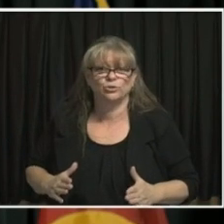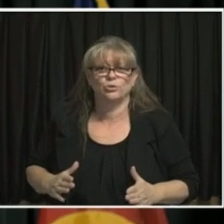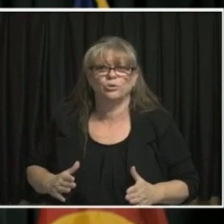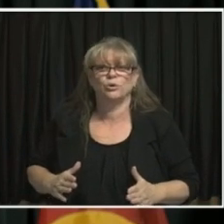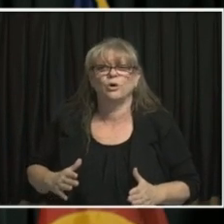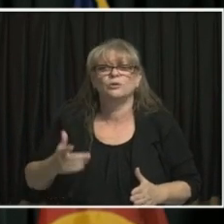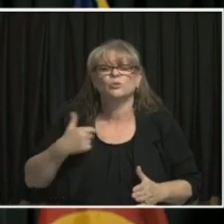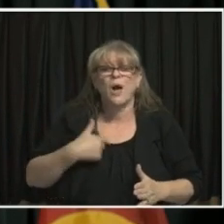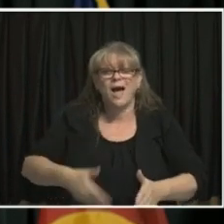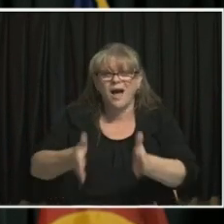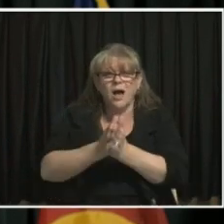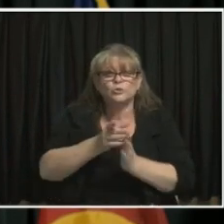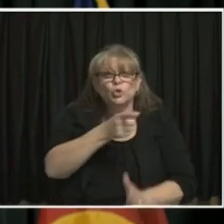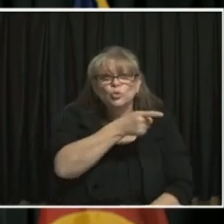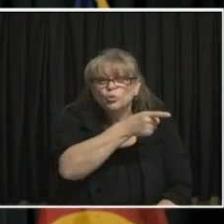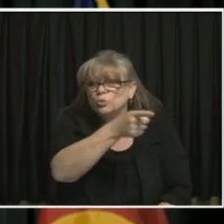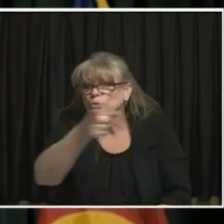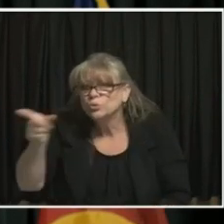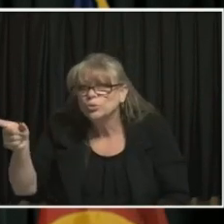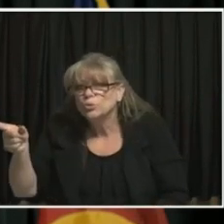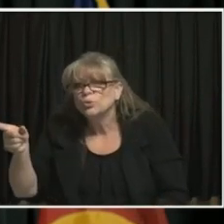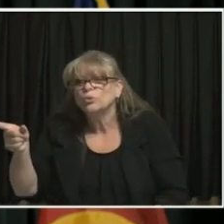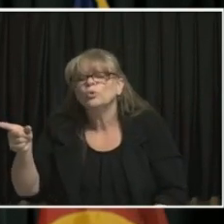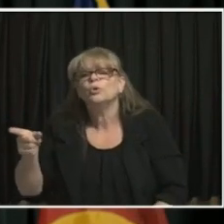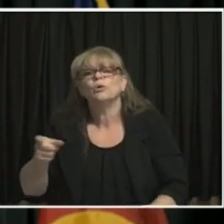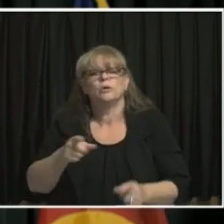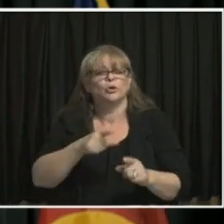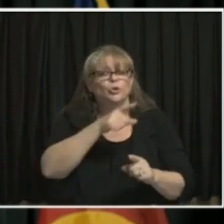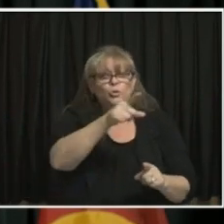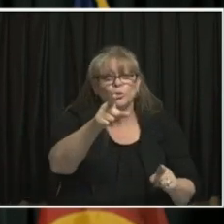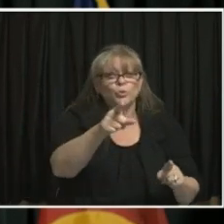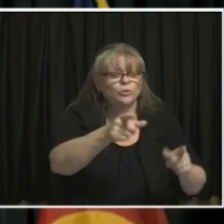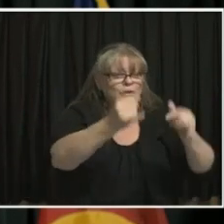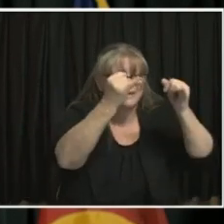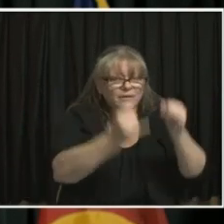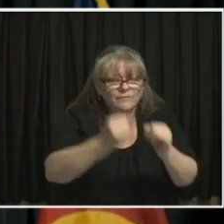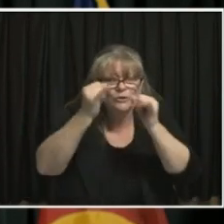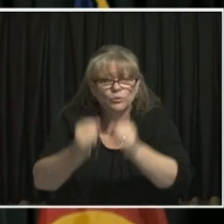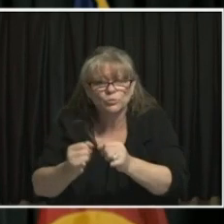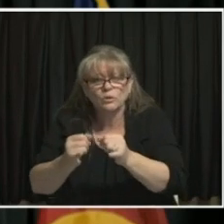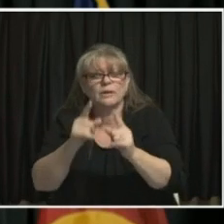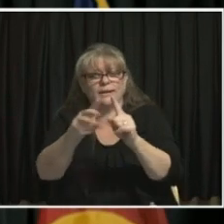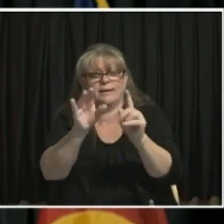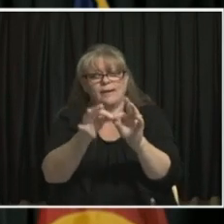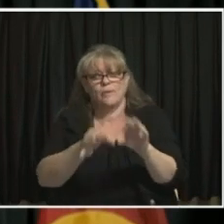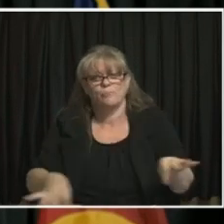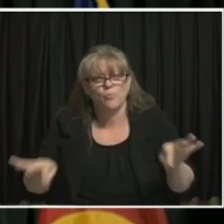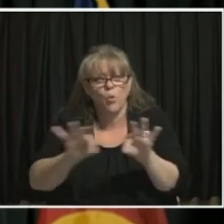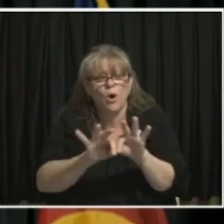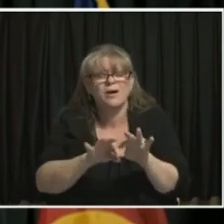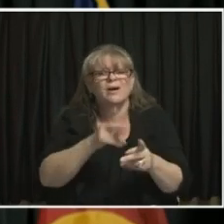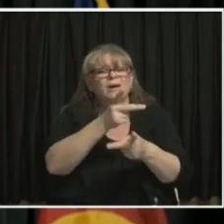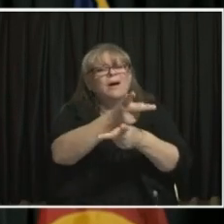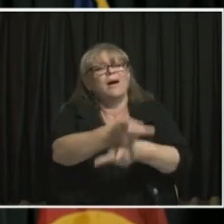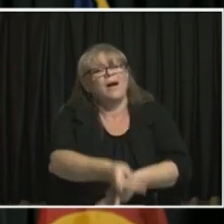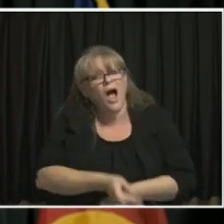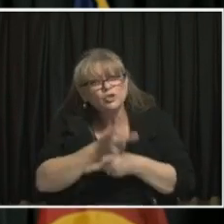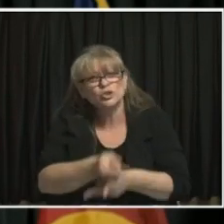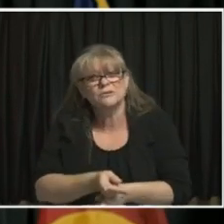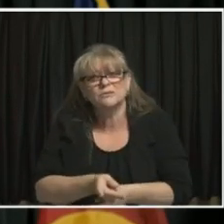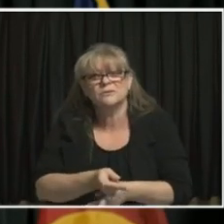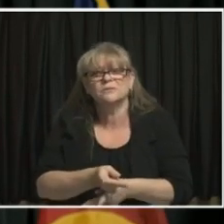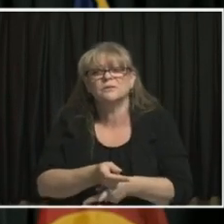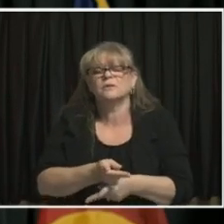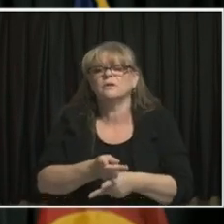individuals in our state to each do our part, to exercise caution, to follow the law. Of